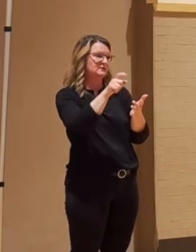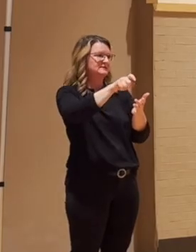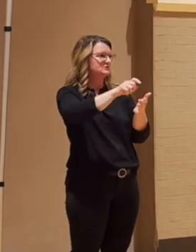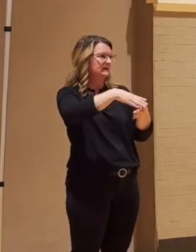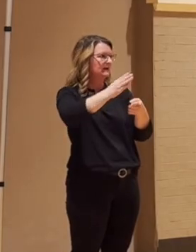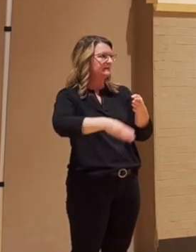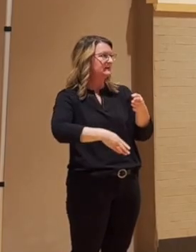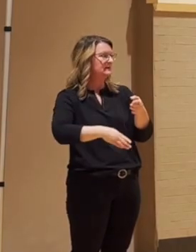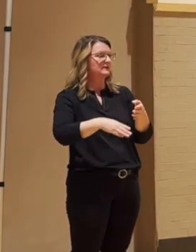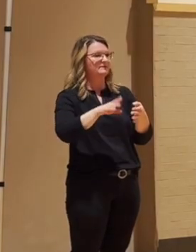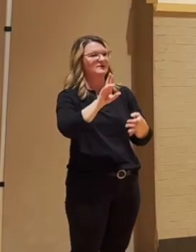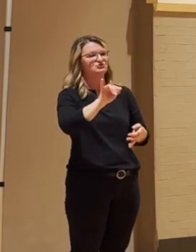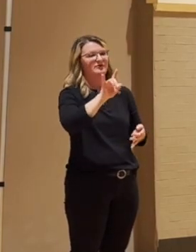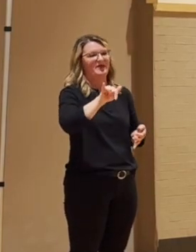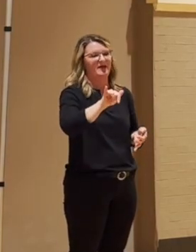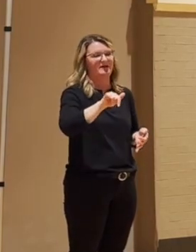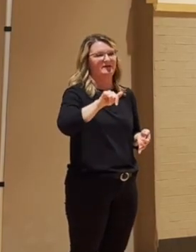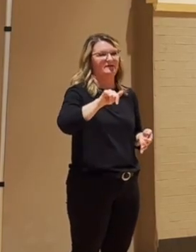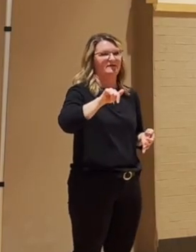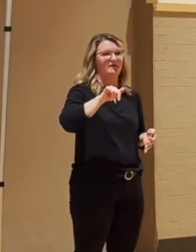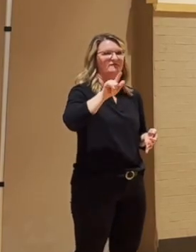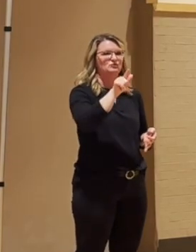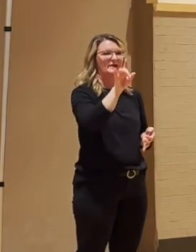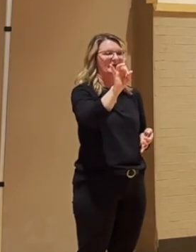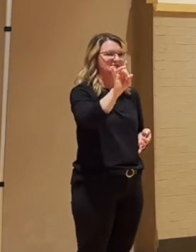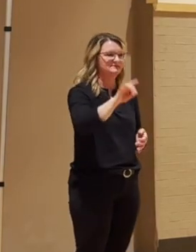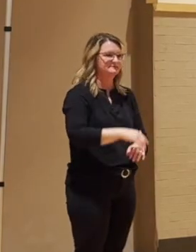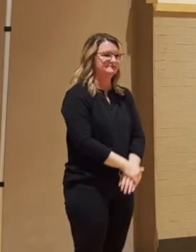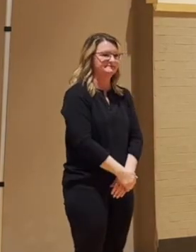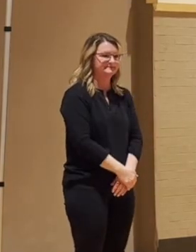completed by July of 2028.